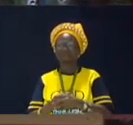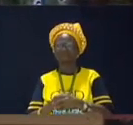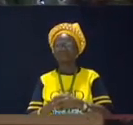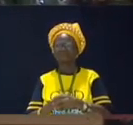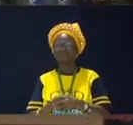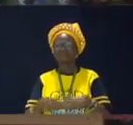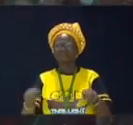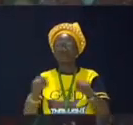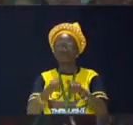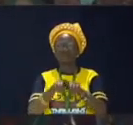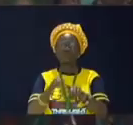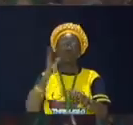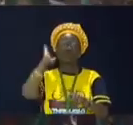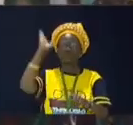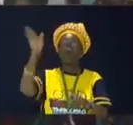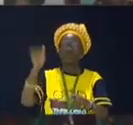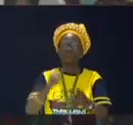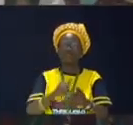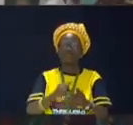And so shall it be.